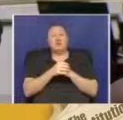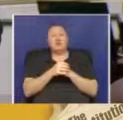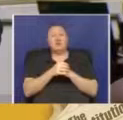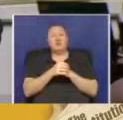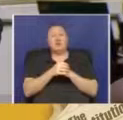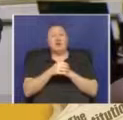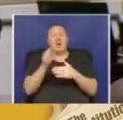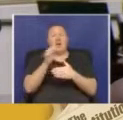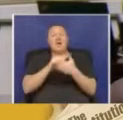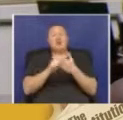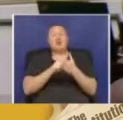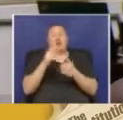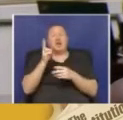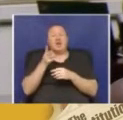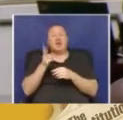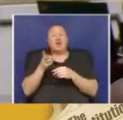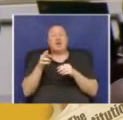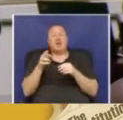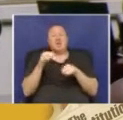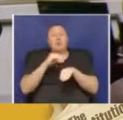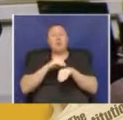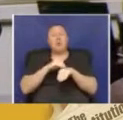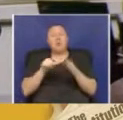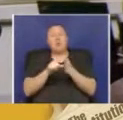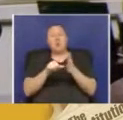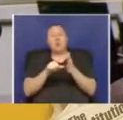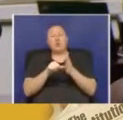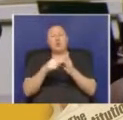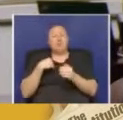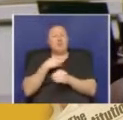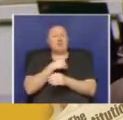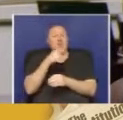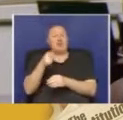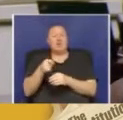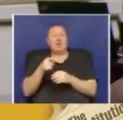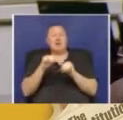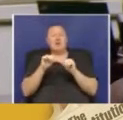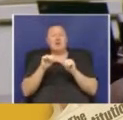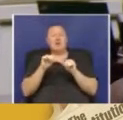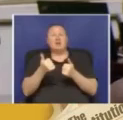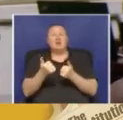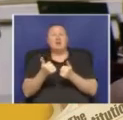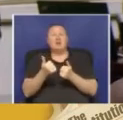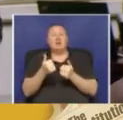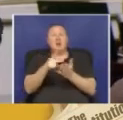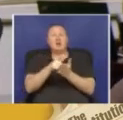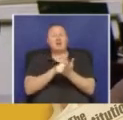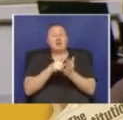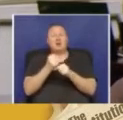to be more important to members than meeting the deadline for the enactment of remedial legislation.